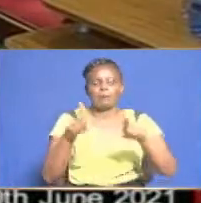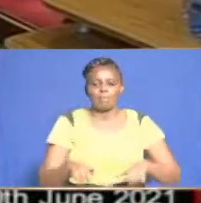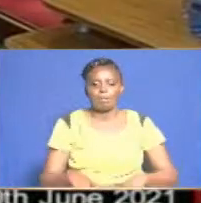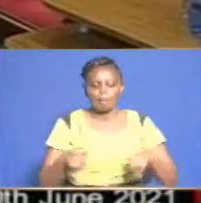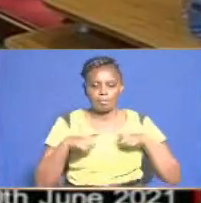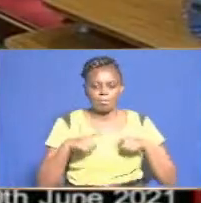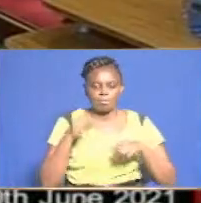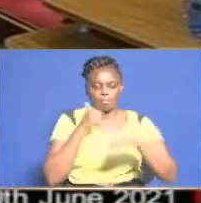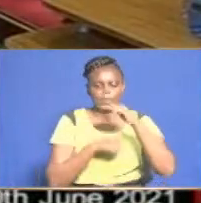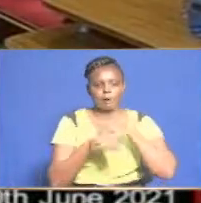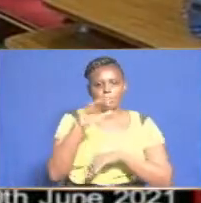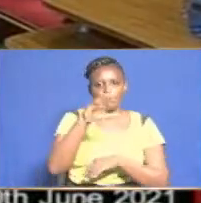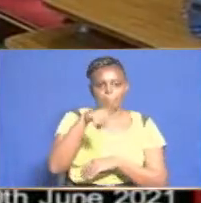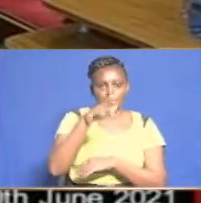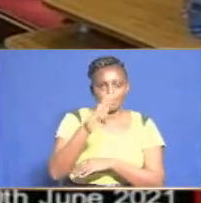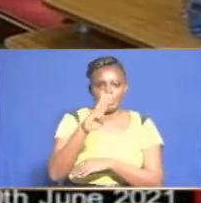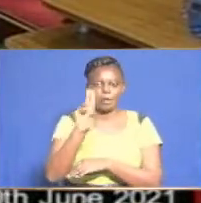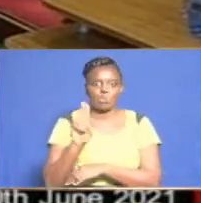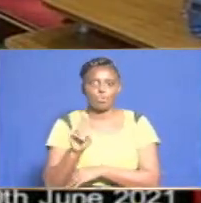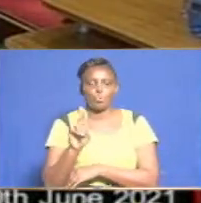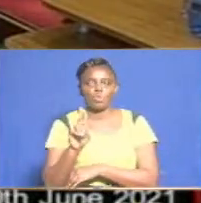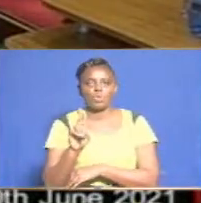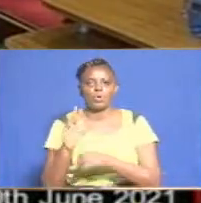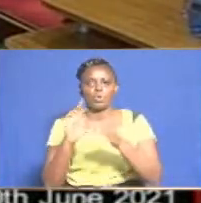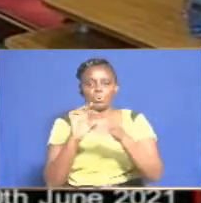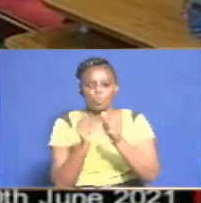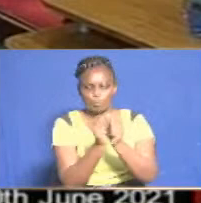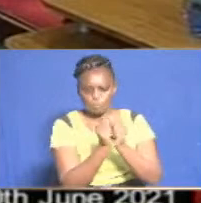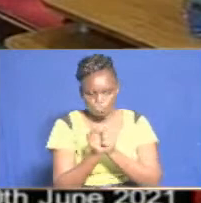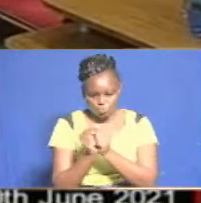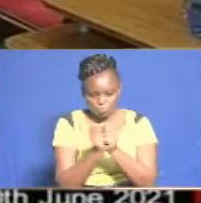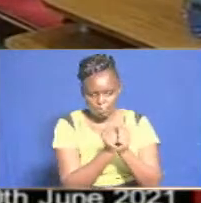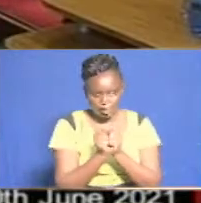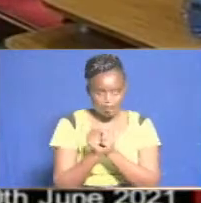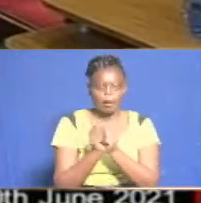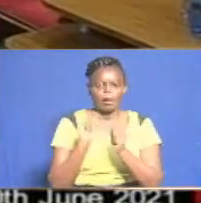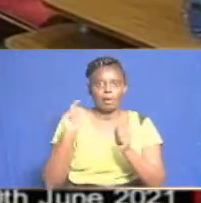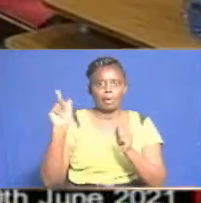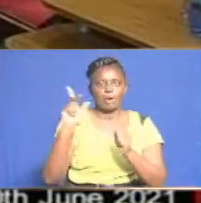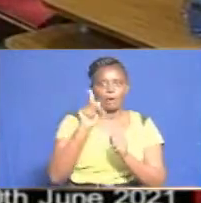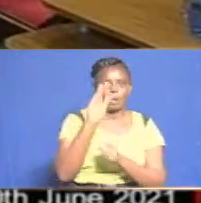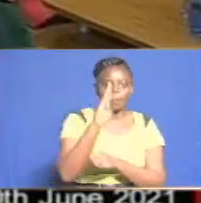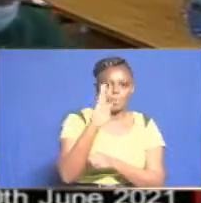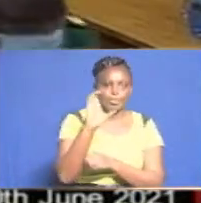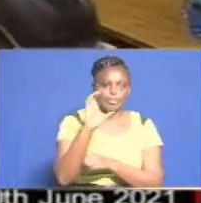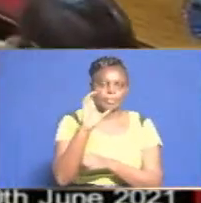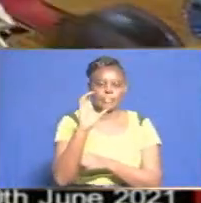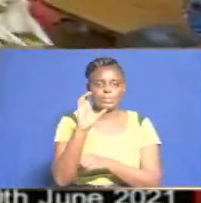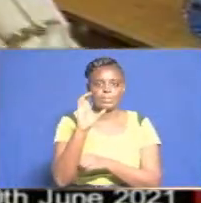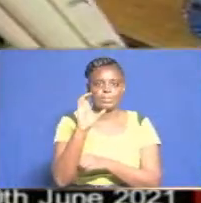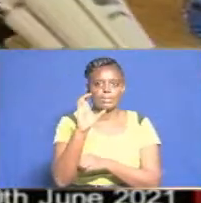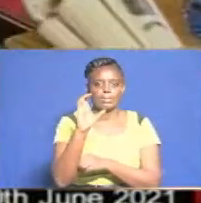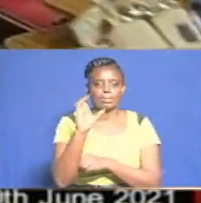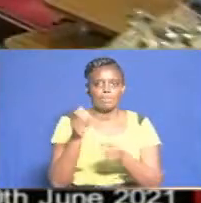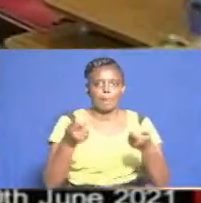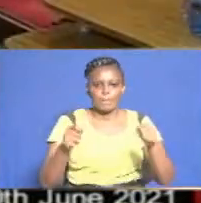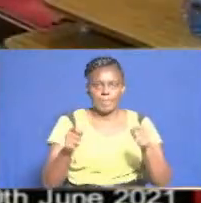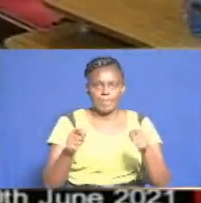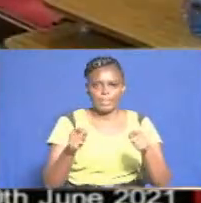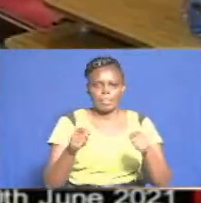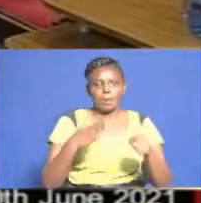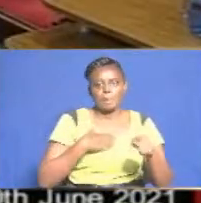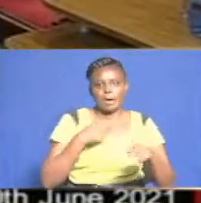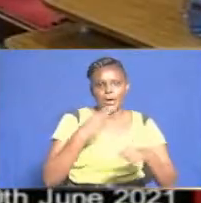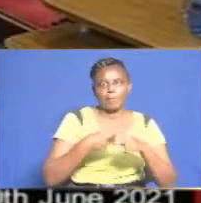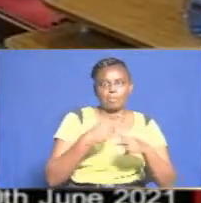the Parliamentary Broadcasting Unit in conjunction with the Kenya Broadcasting Corporation. My name is Vereso